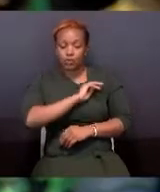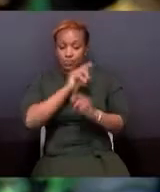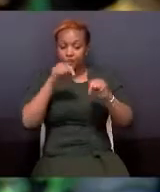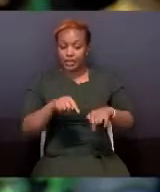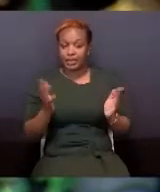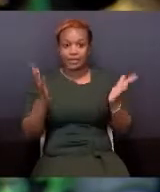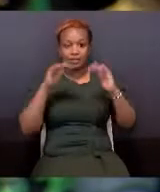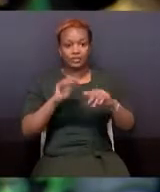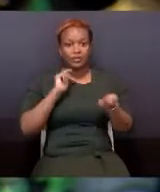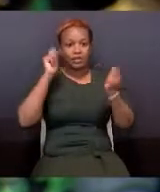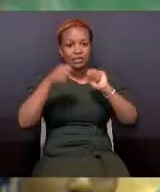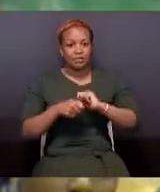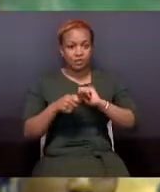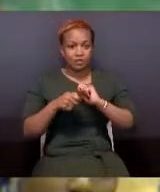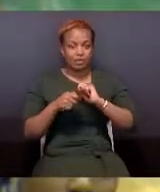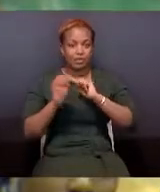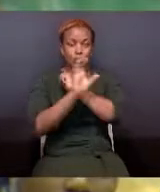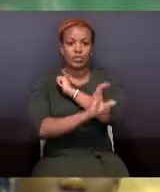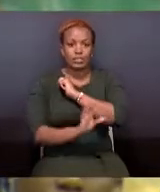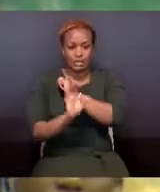truly transform the continent?